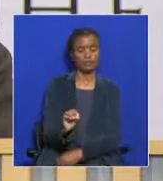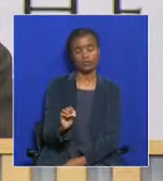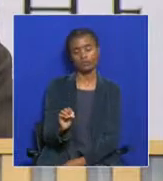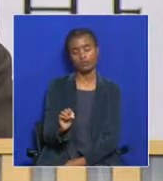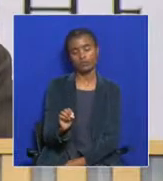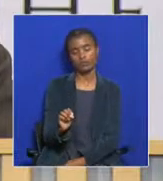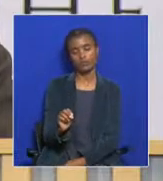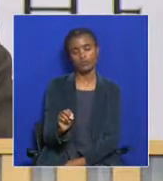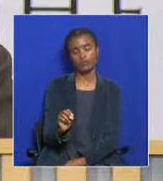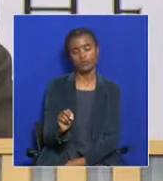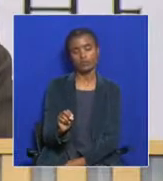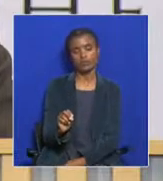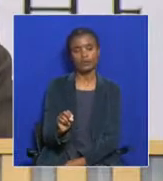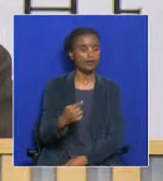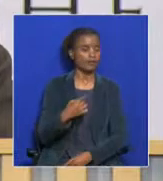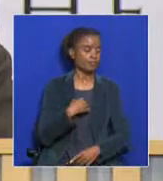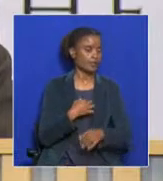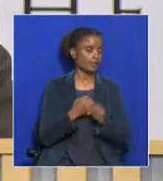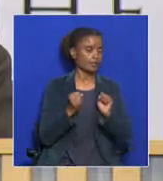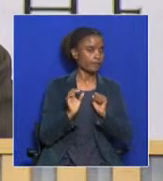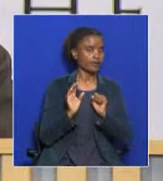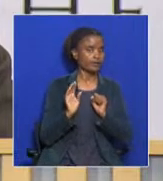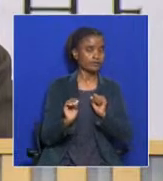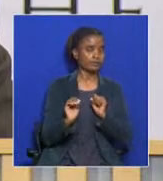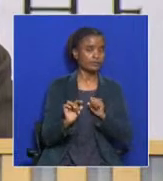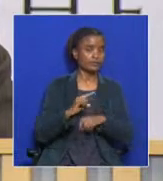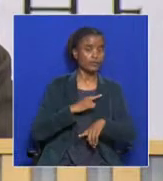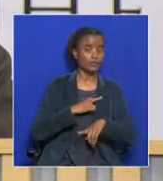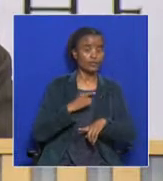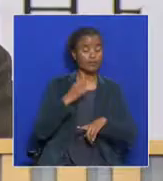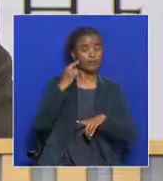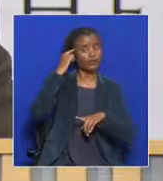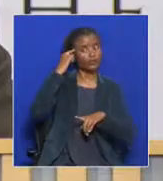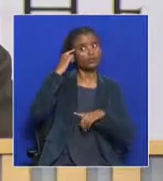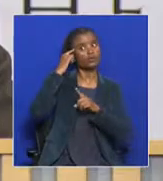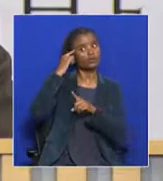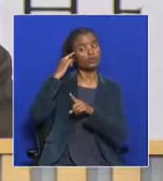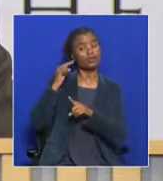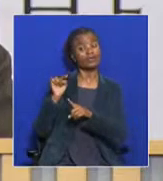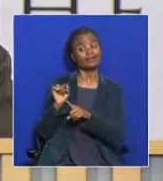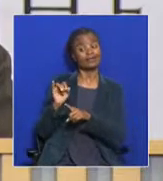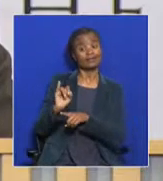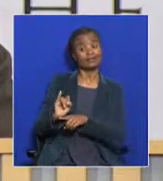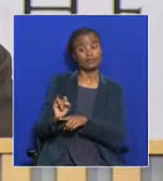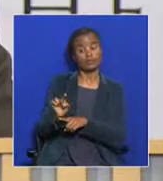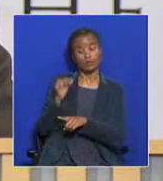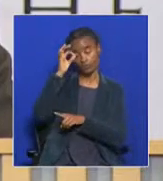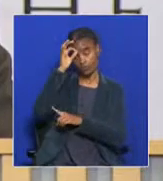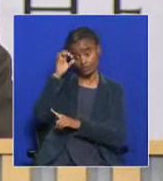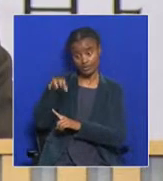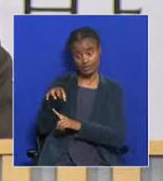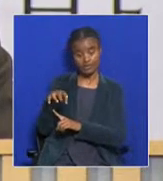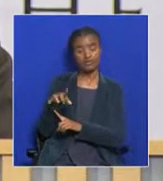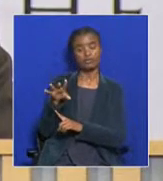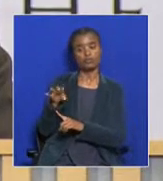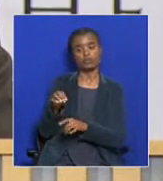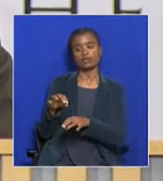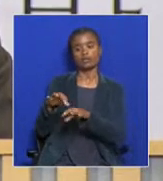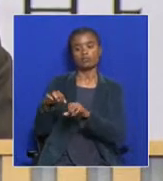initial thinking was when we get to Isipingo station, we will bag it there because Isipingo ought to have bags. It Okay. turns out that they did